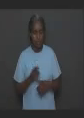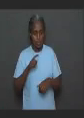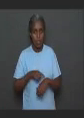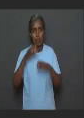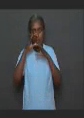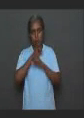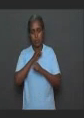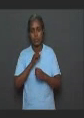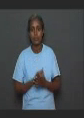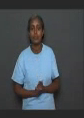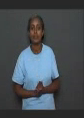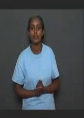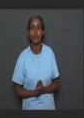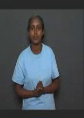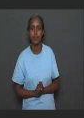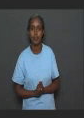Time's up.